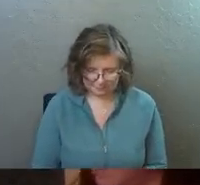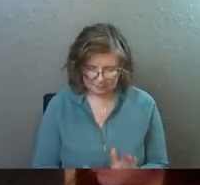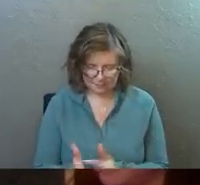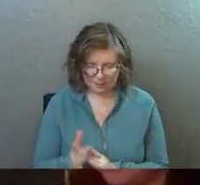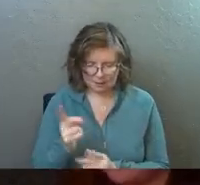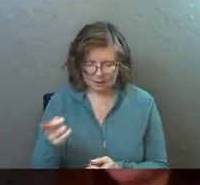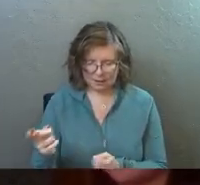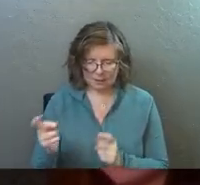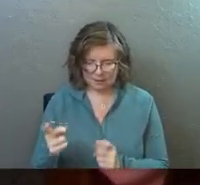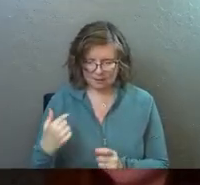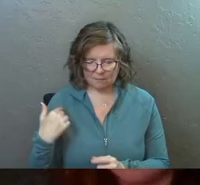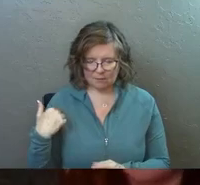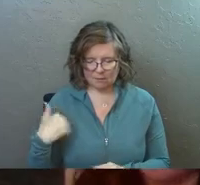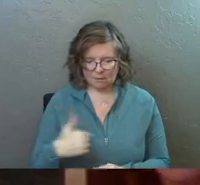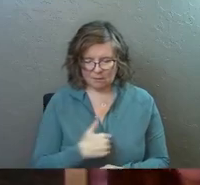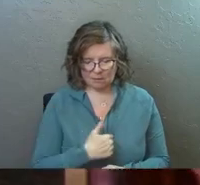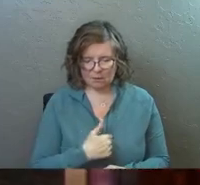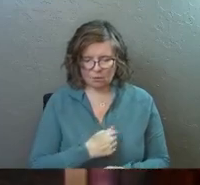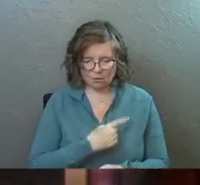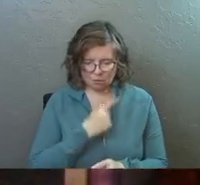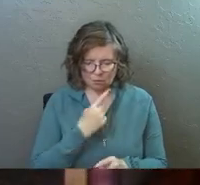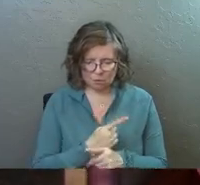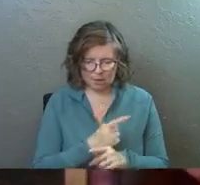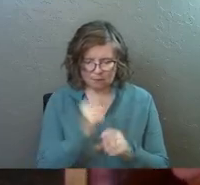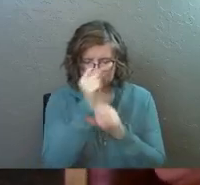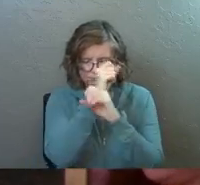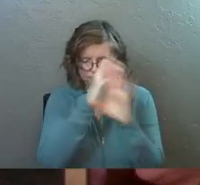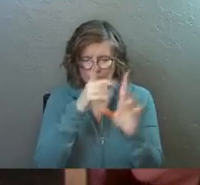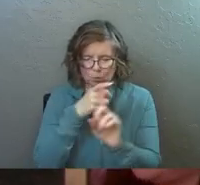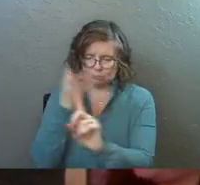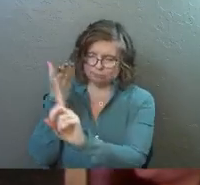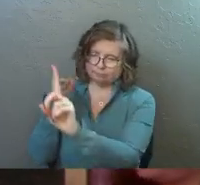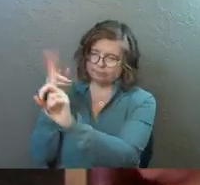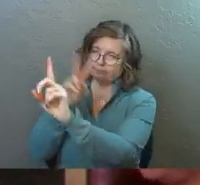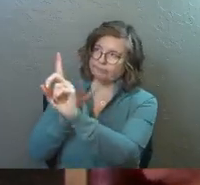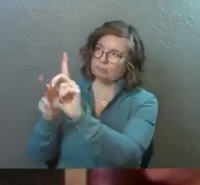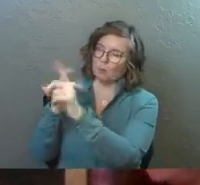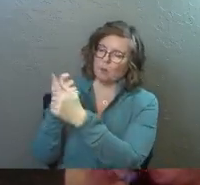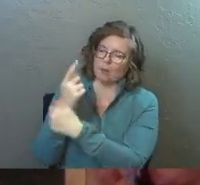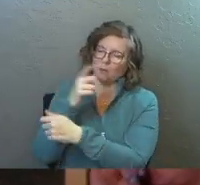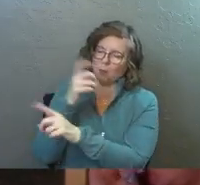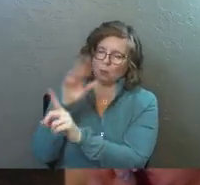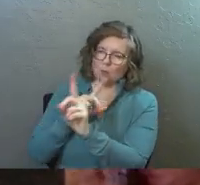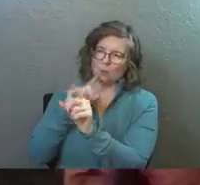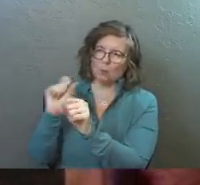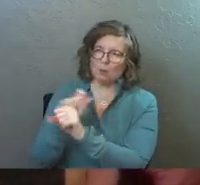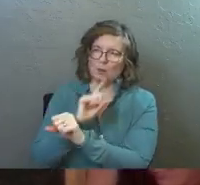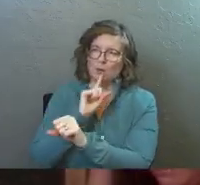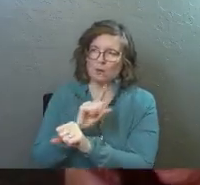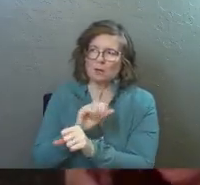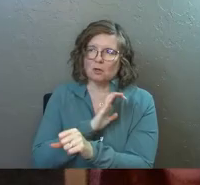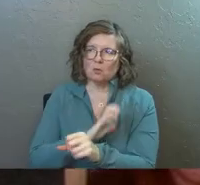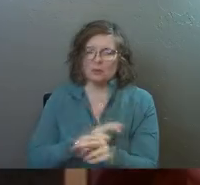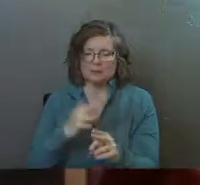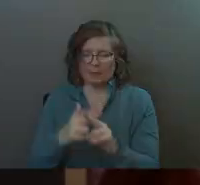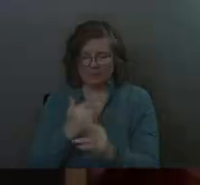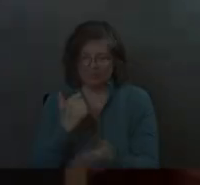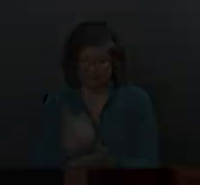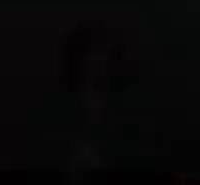Jesus, would you give us the right vision of you? We want to love you for who you really are. In Christ's name, amen.